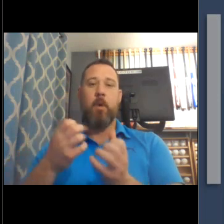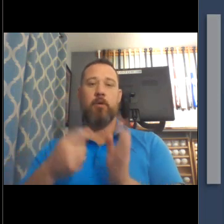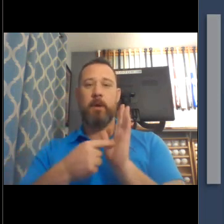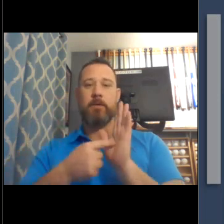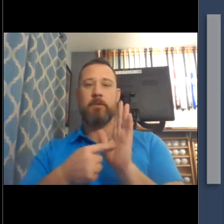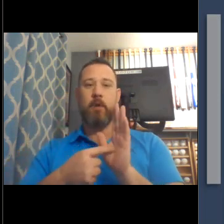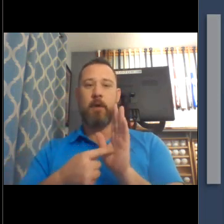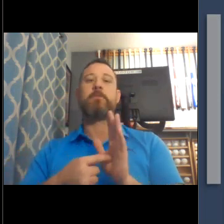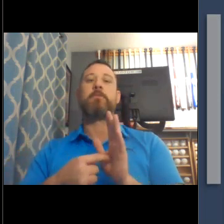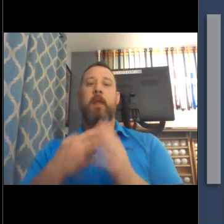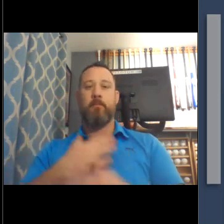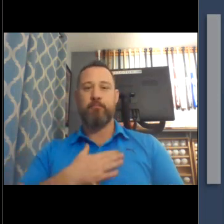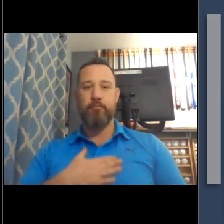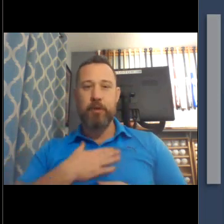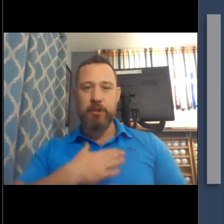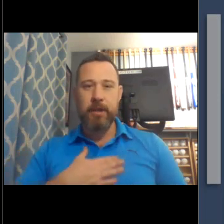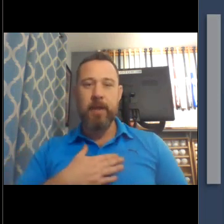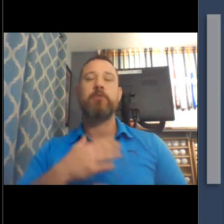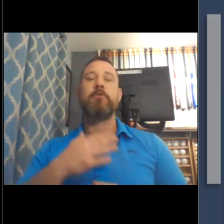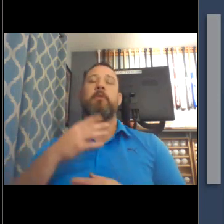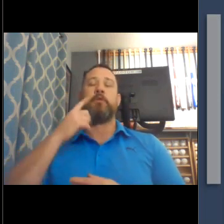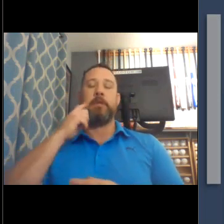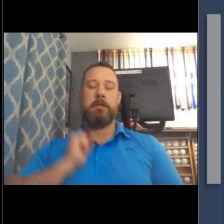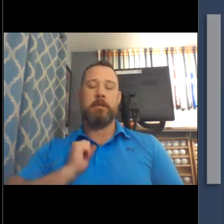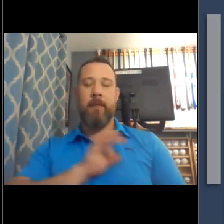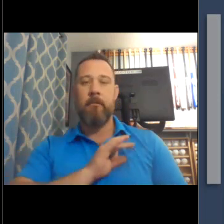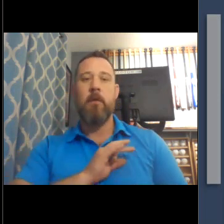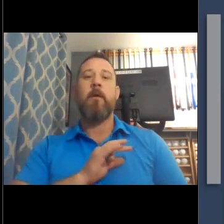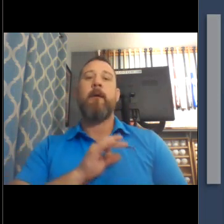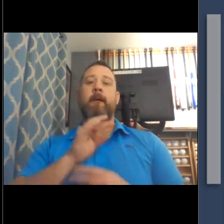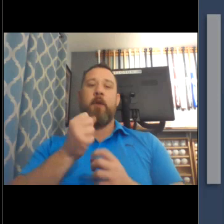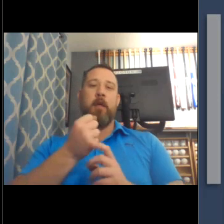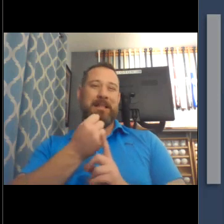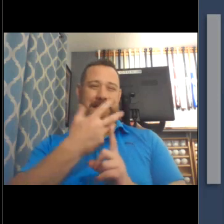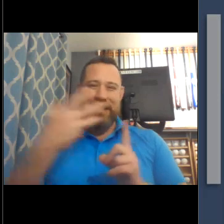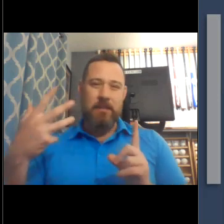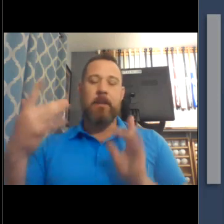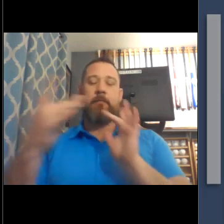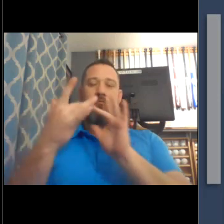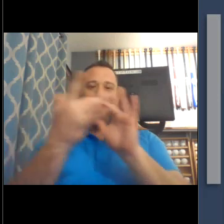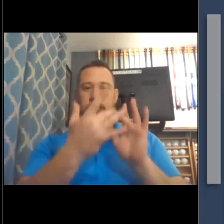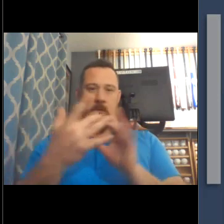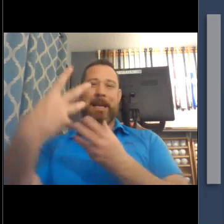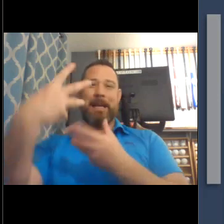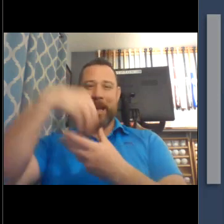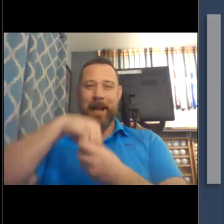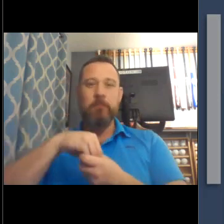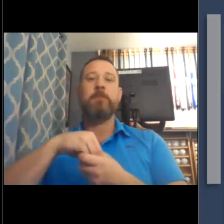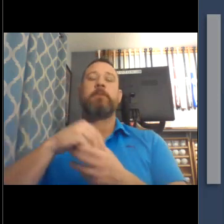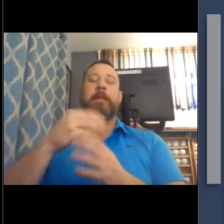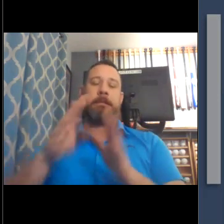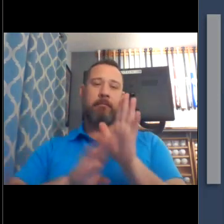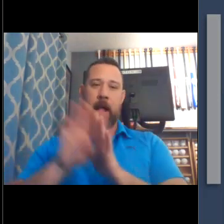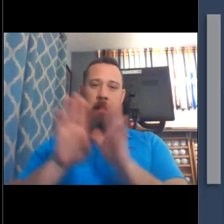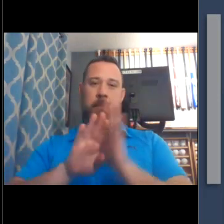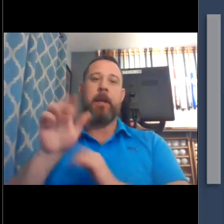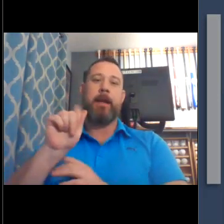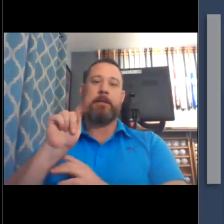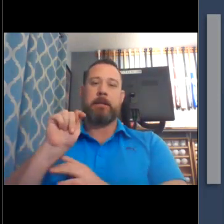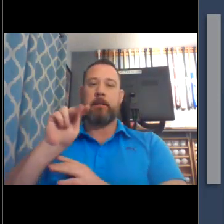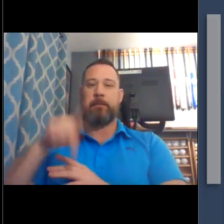AMBAG's appreciation to the Commission and staff for the extensive outreach and engagement conducted in developing the ATP Cycle